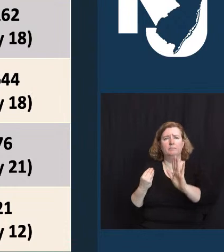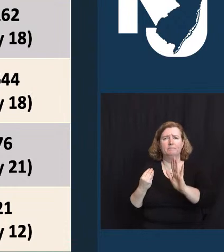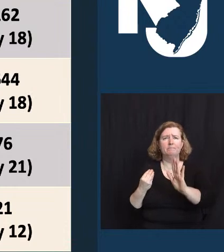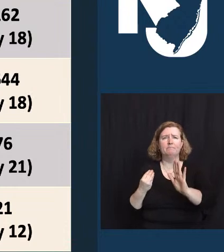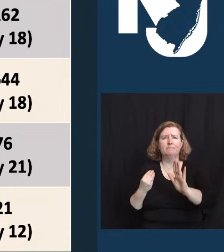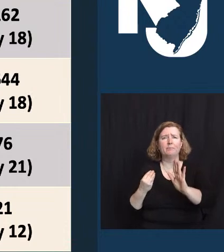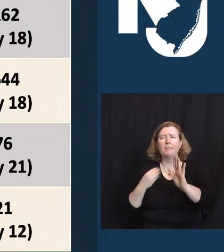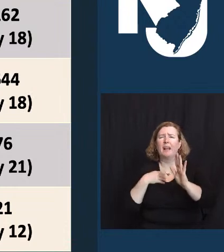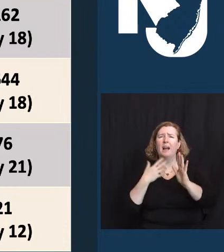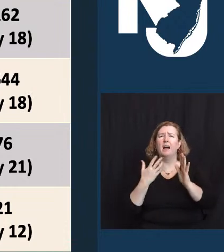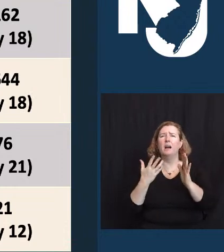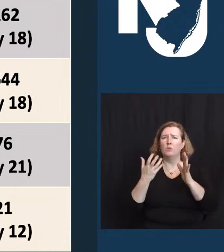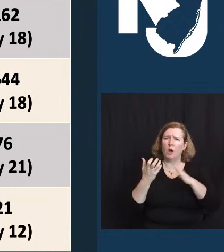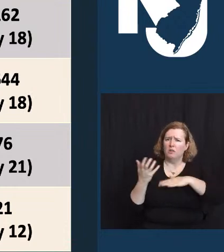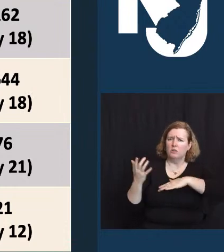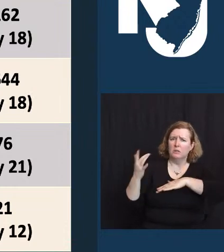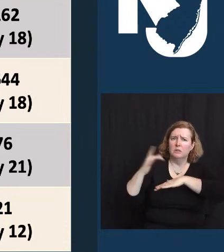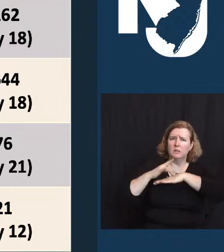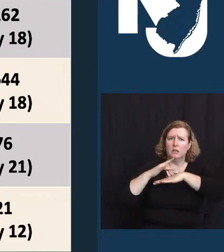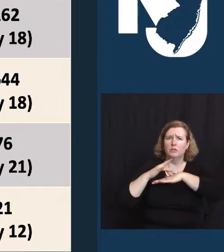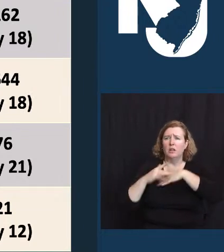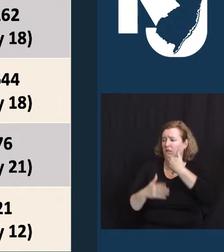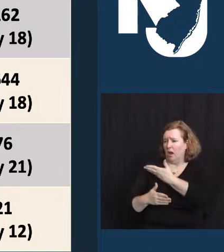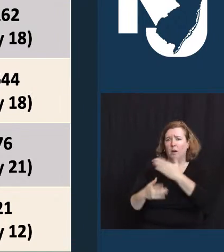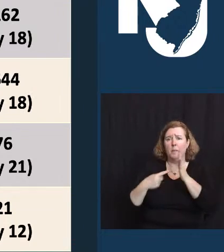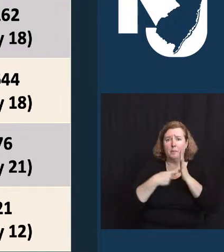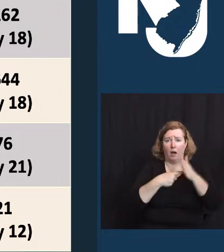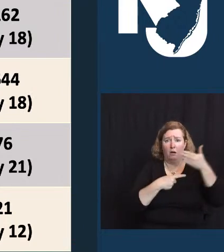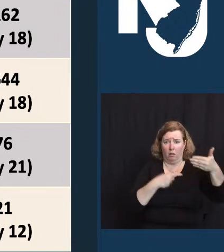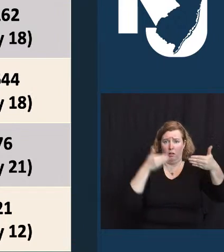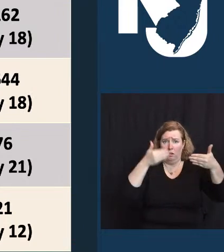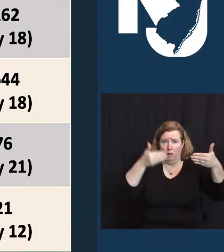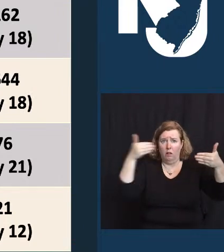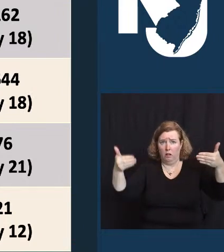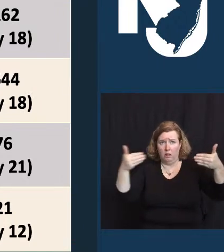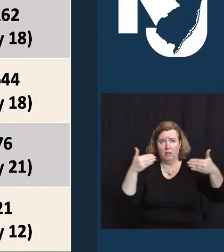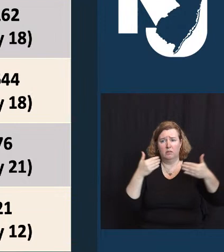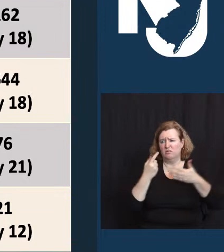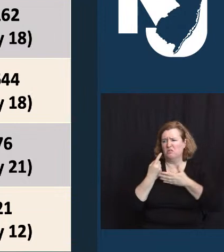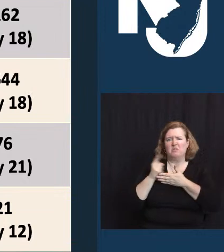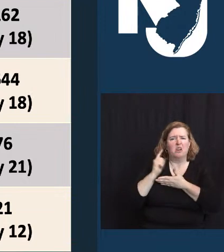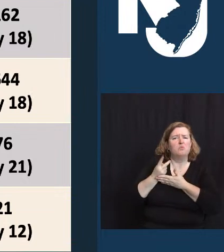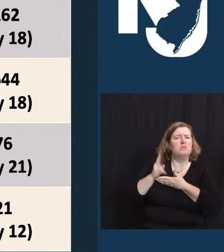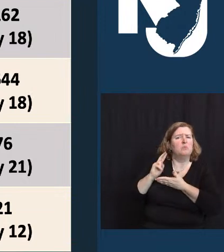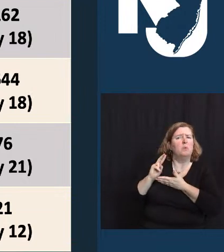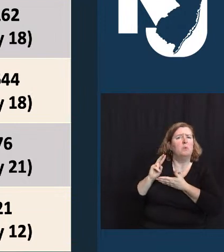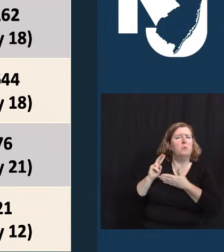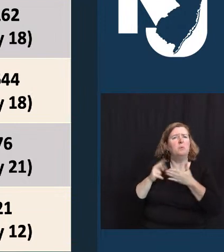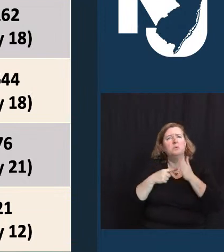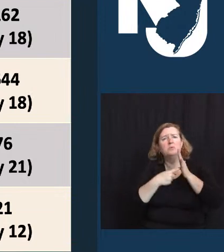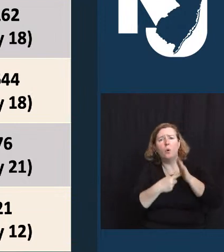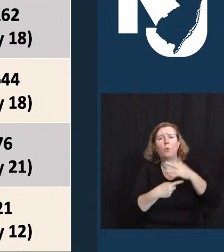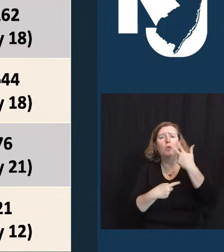revisit one last time the models we've shown you over the past week that map out the 3 potential